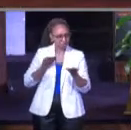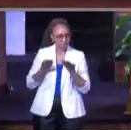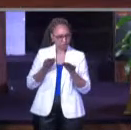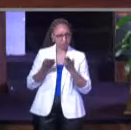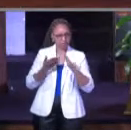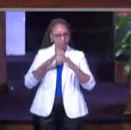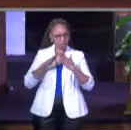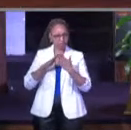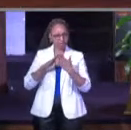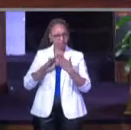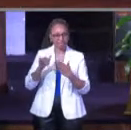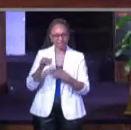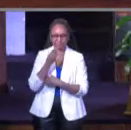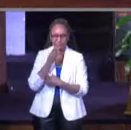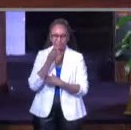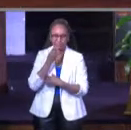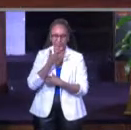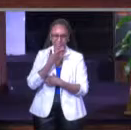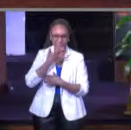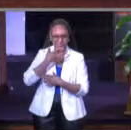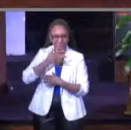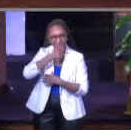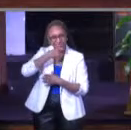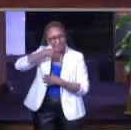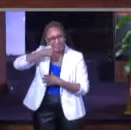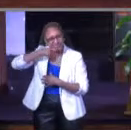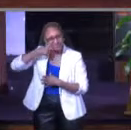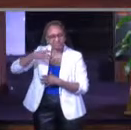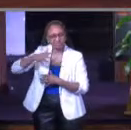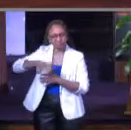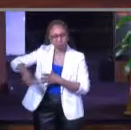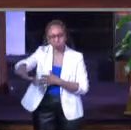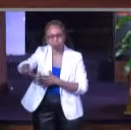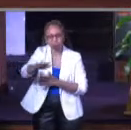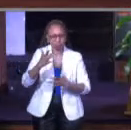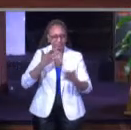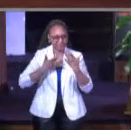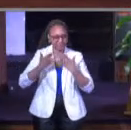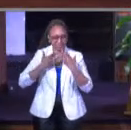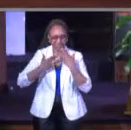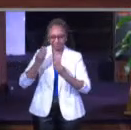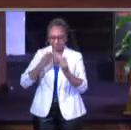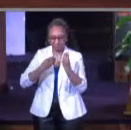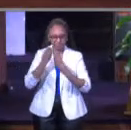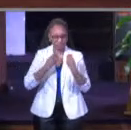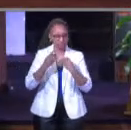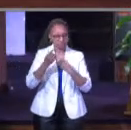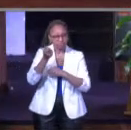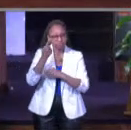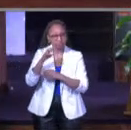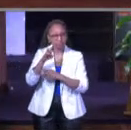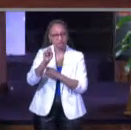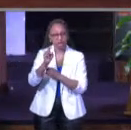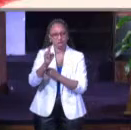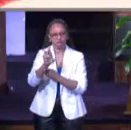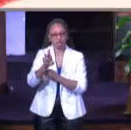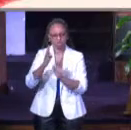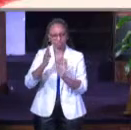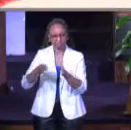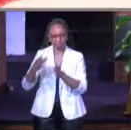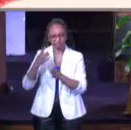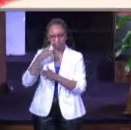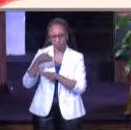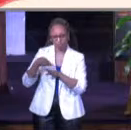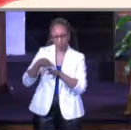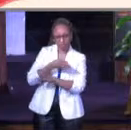community. It is a food desert in this particular way. The ushers are preparing for their pre-Mother's Day brunch